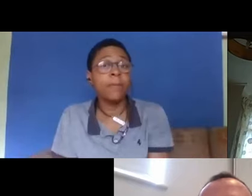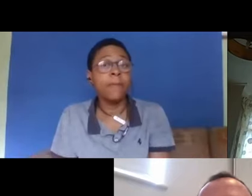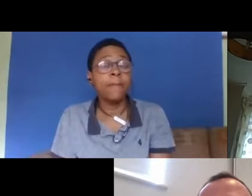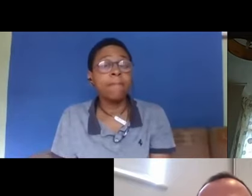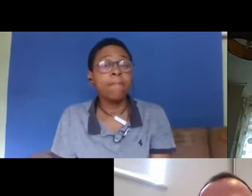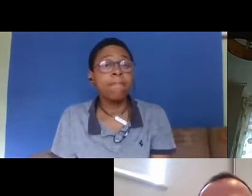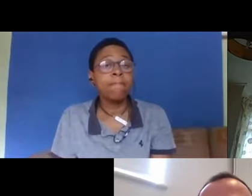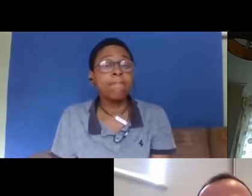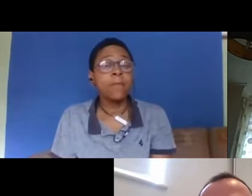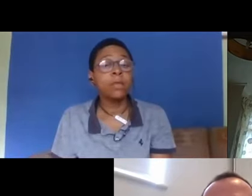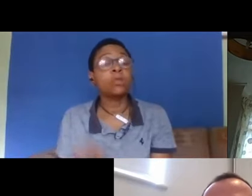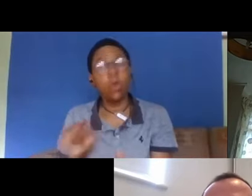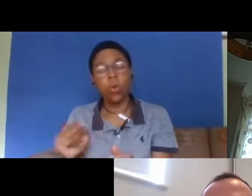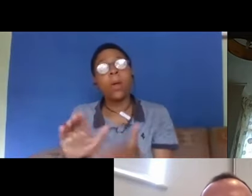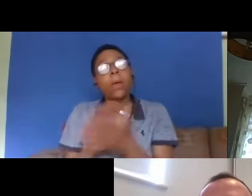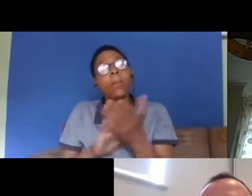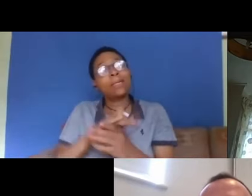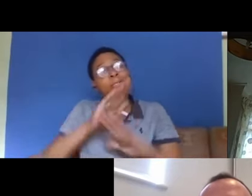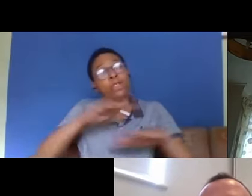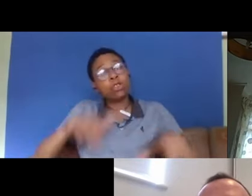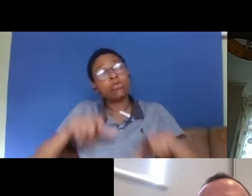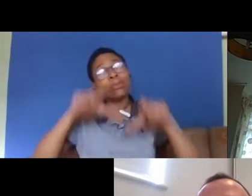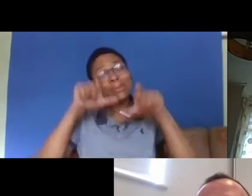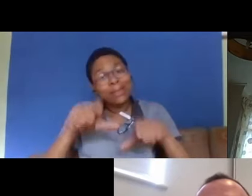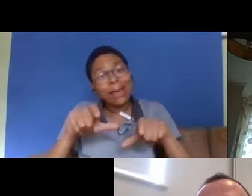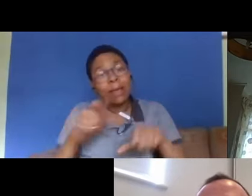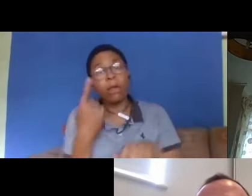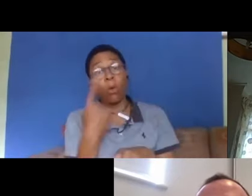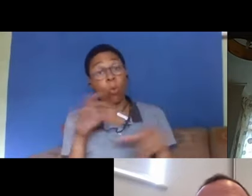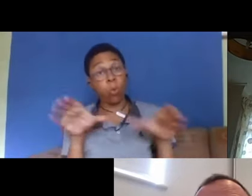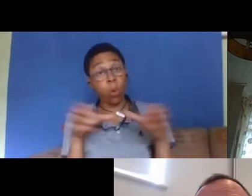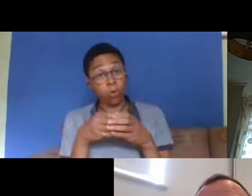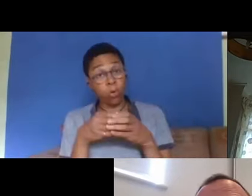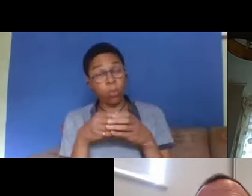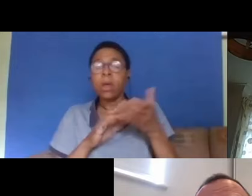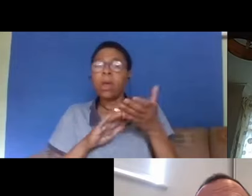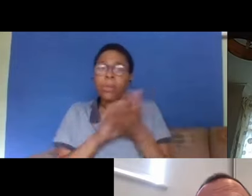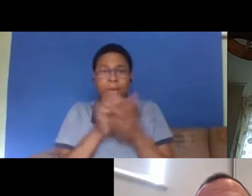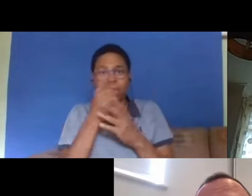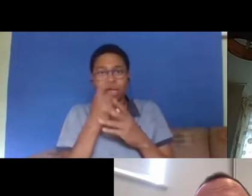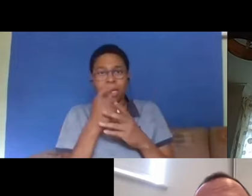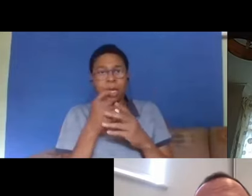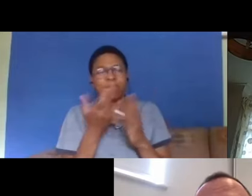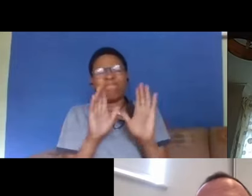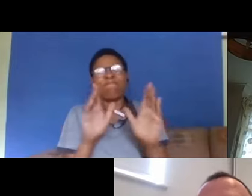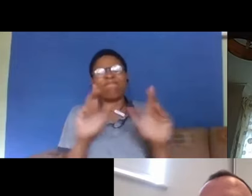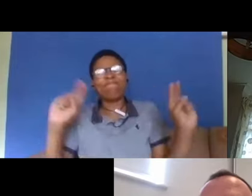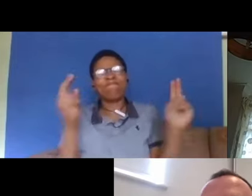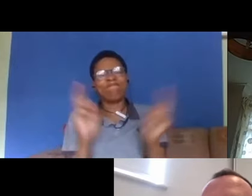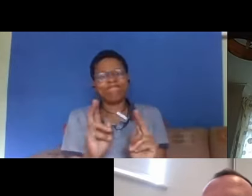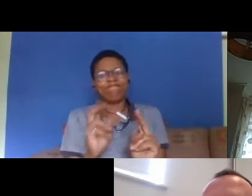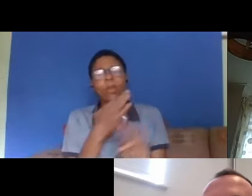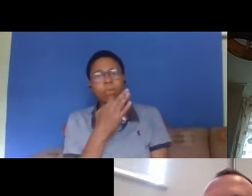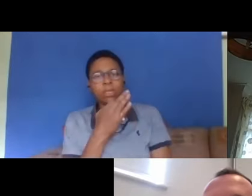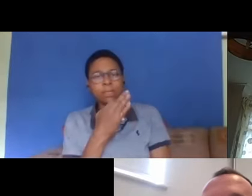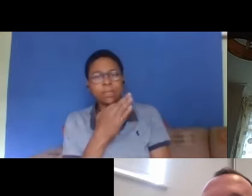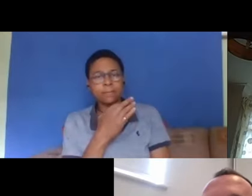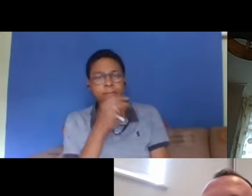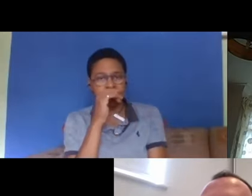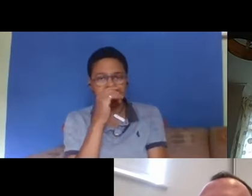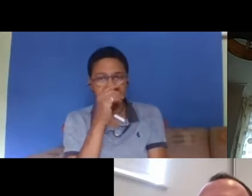them in a fixed group or a bubble in order to have that extra mitigation measure in place.